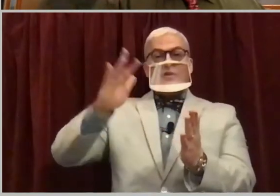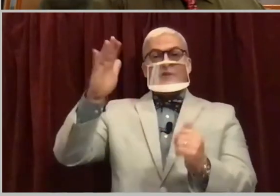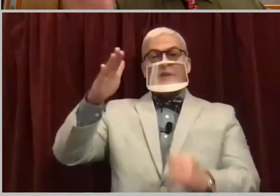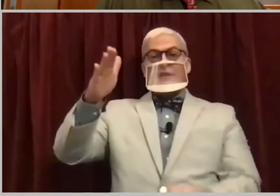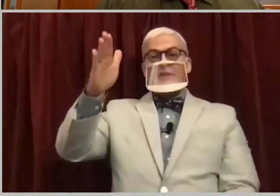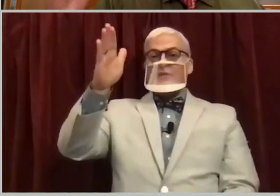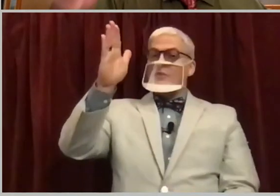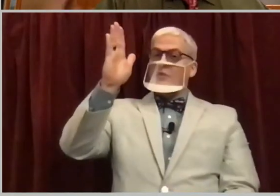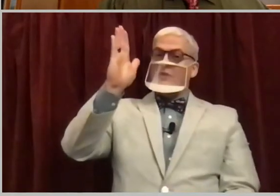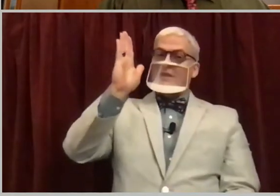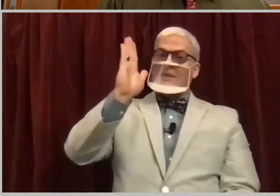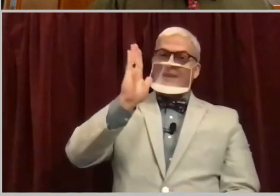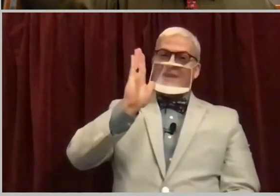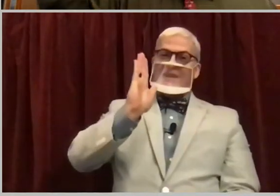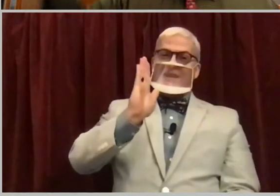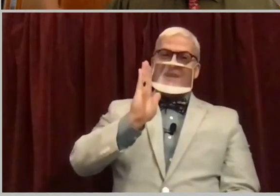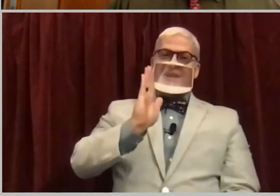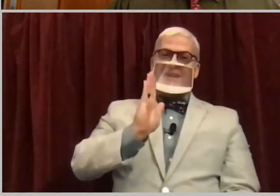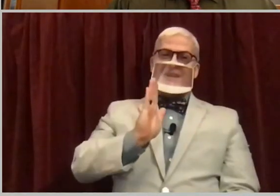Glory to